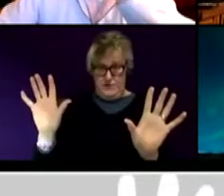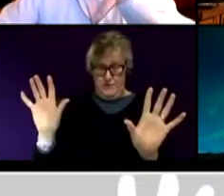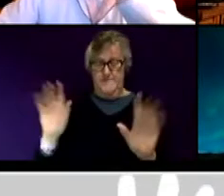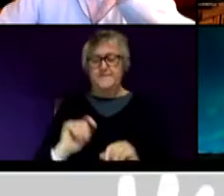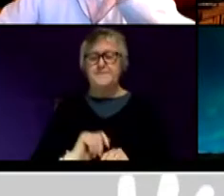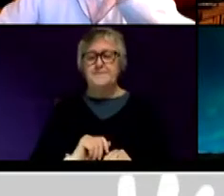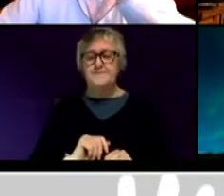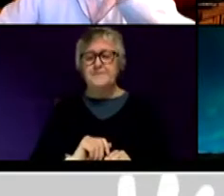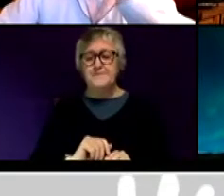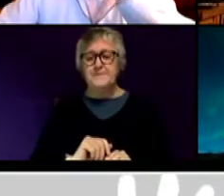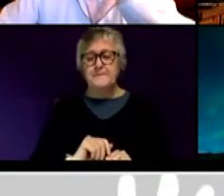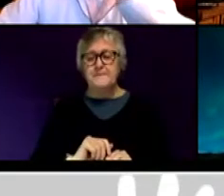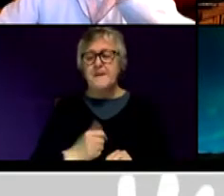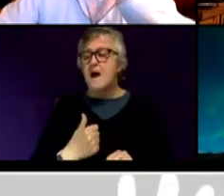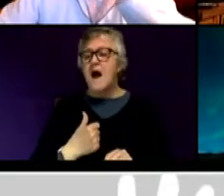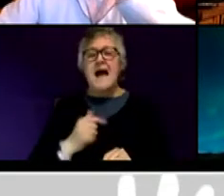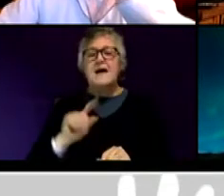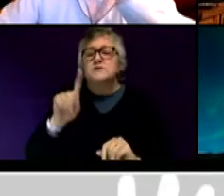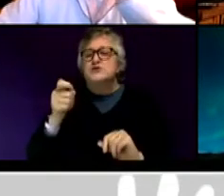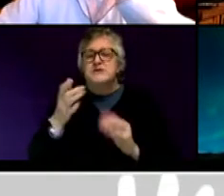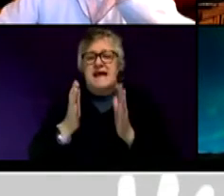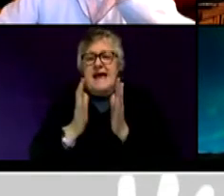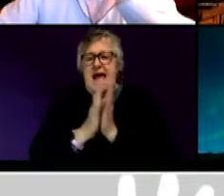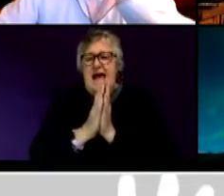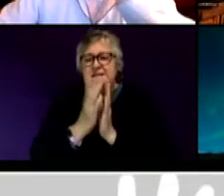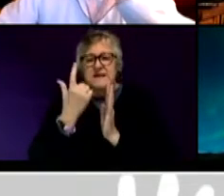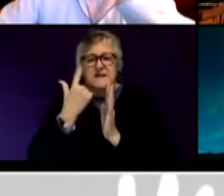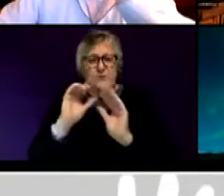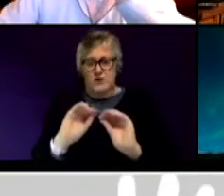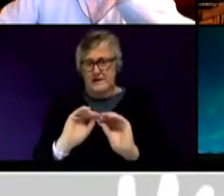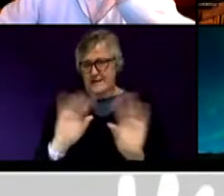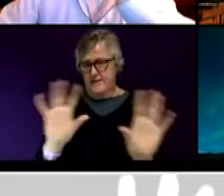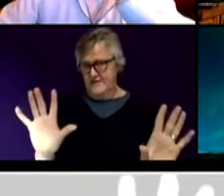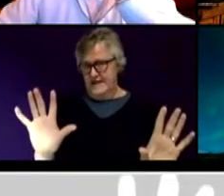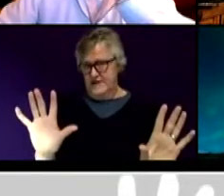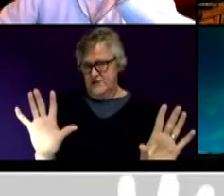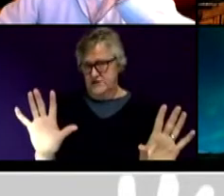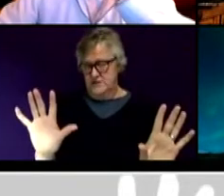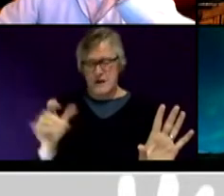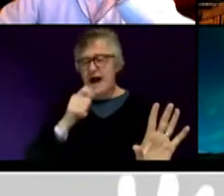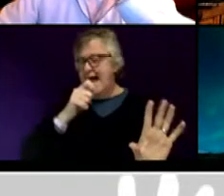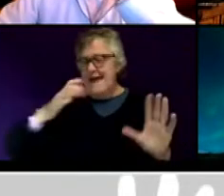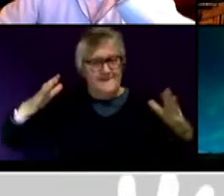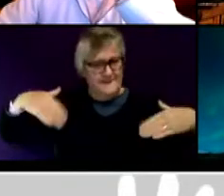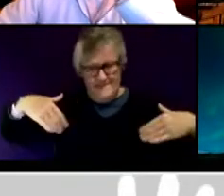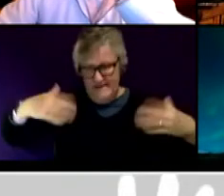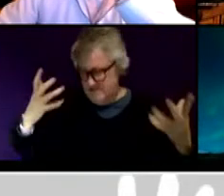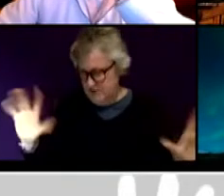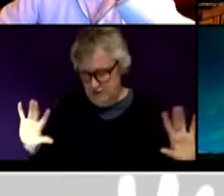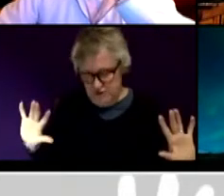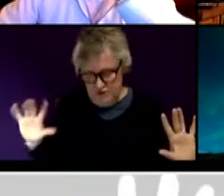I was just asking for clarification. I hadn't finished what I was saying.